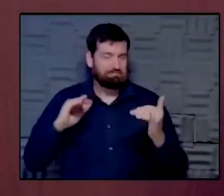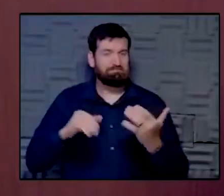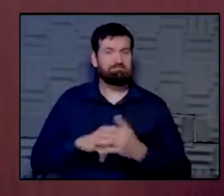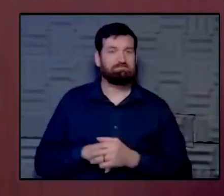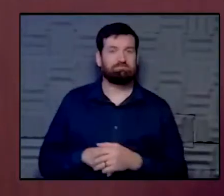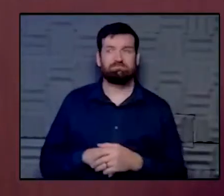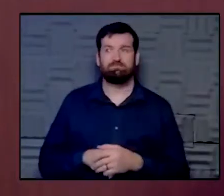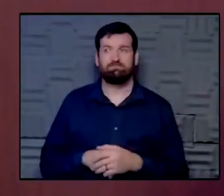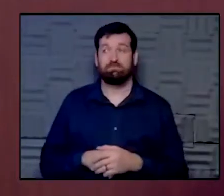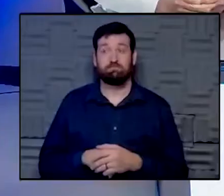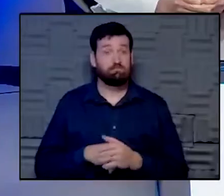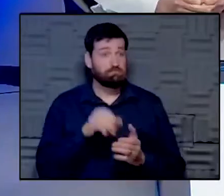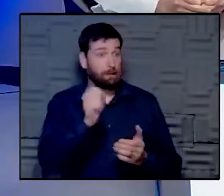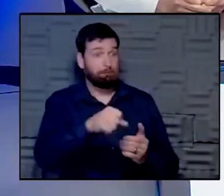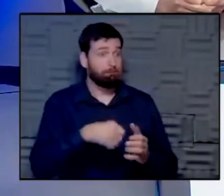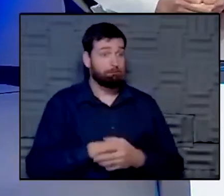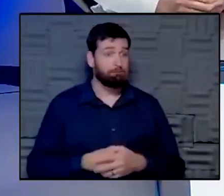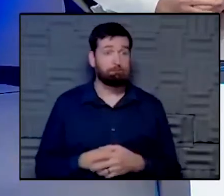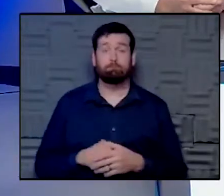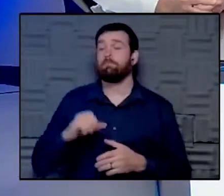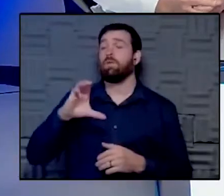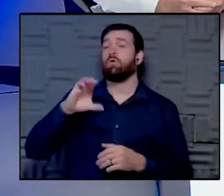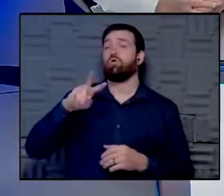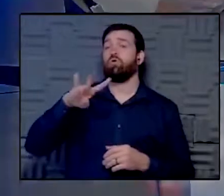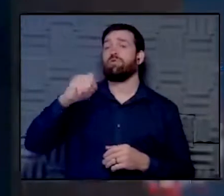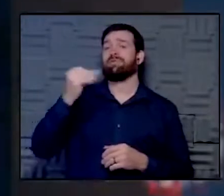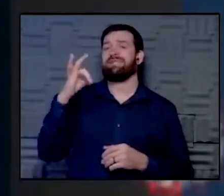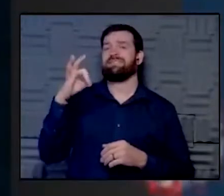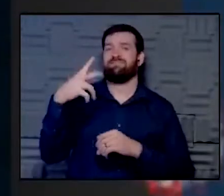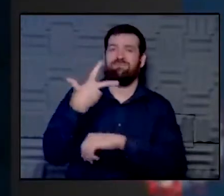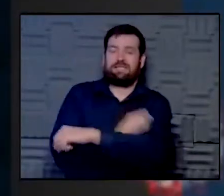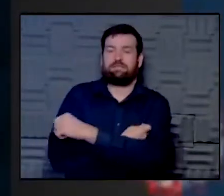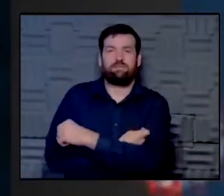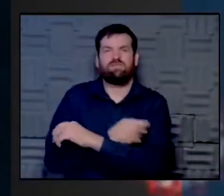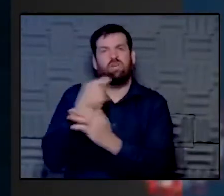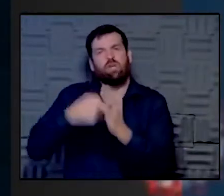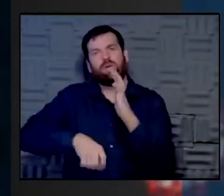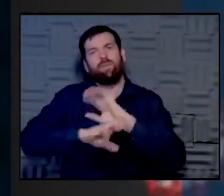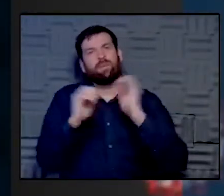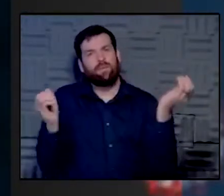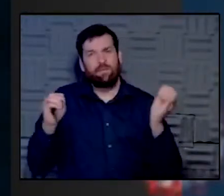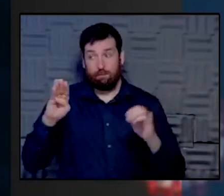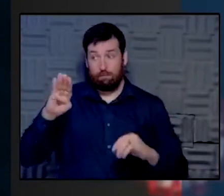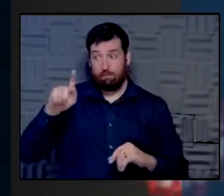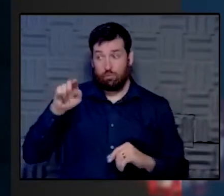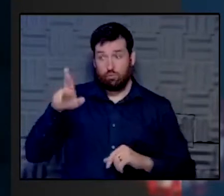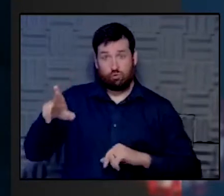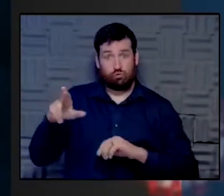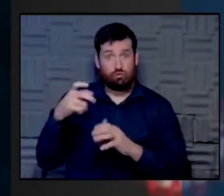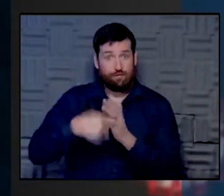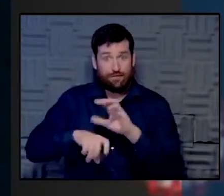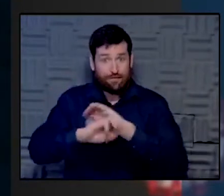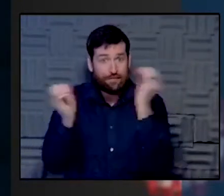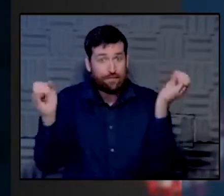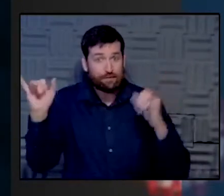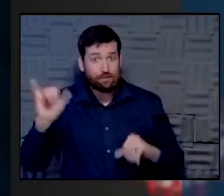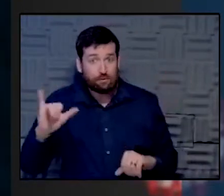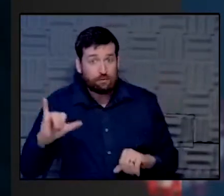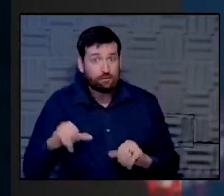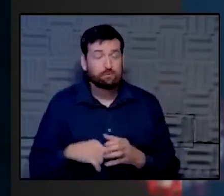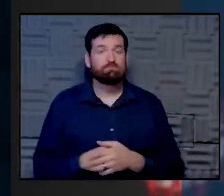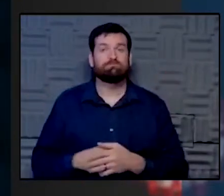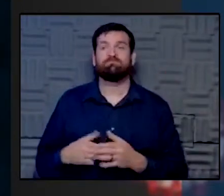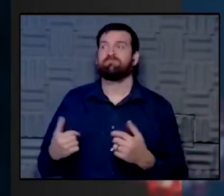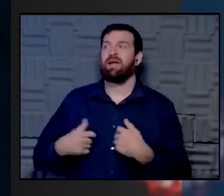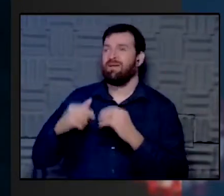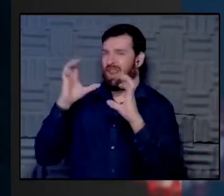hoping for. All right. Yeah. The COVID-19 vaccines do not cost us anything. Will the booster shots be free too? I was looking